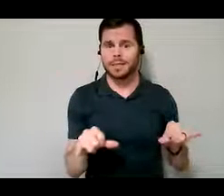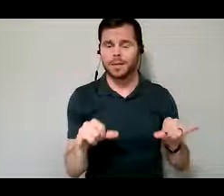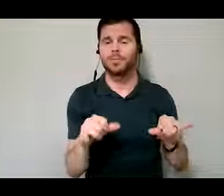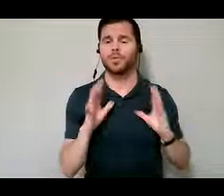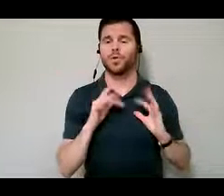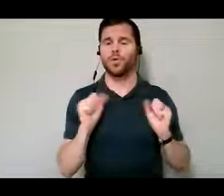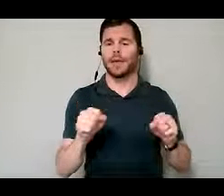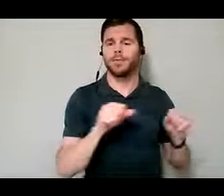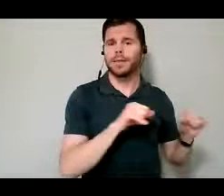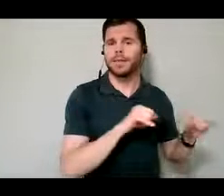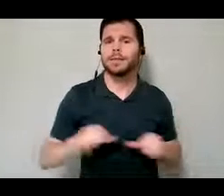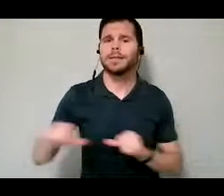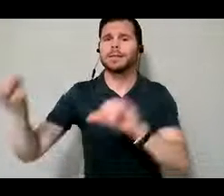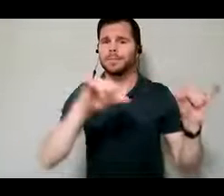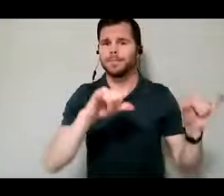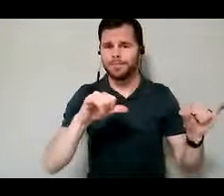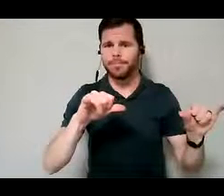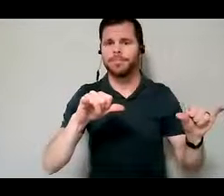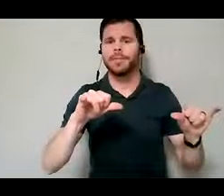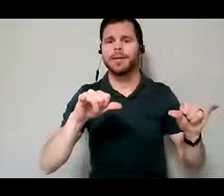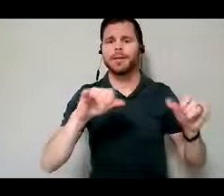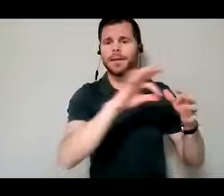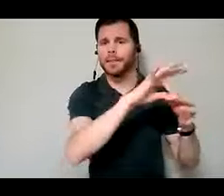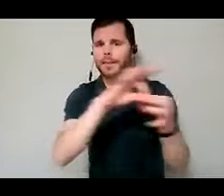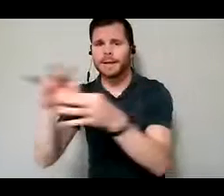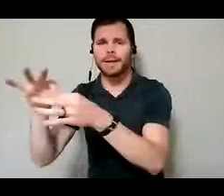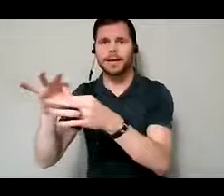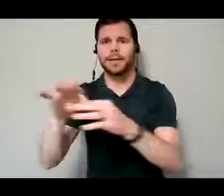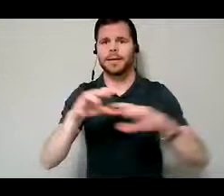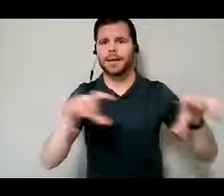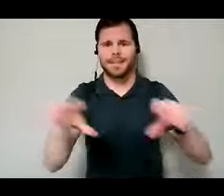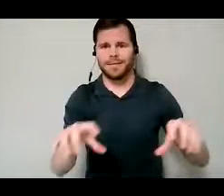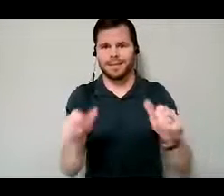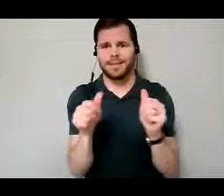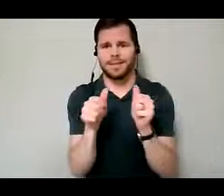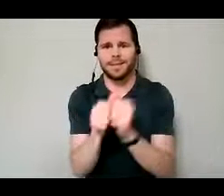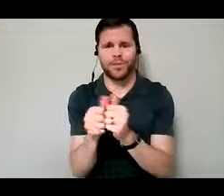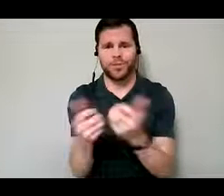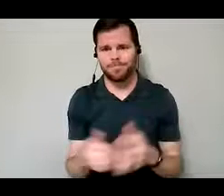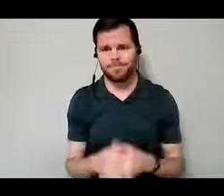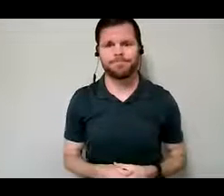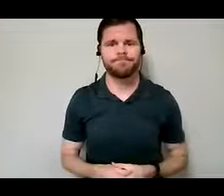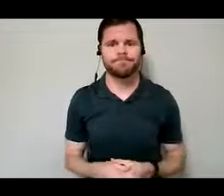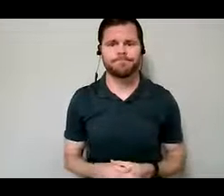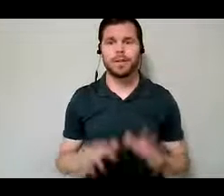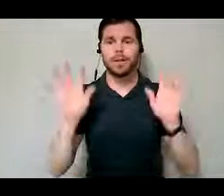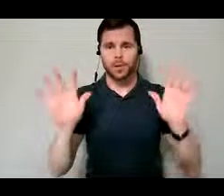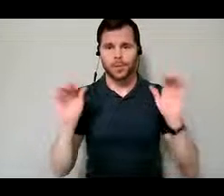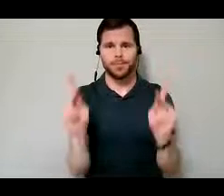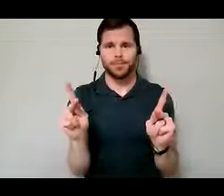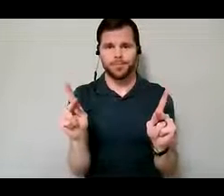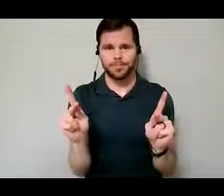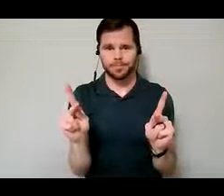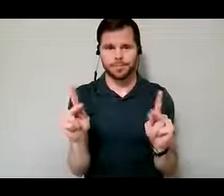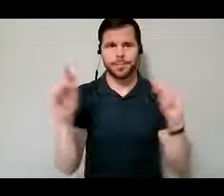platform and be able to link together, you know, different activities for our students. Okay. So then just workshops, what we